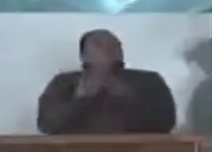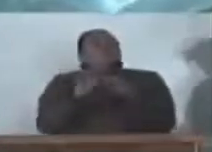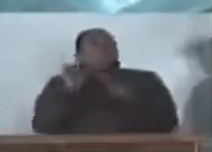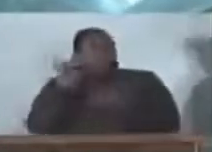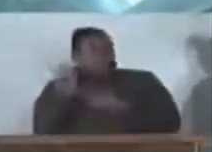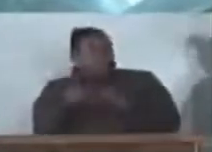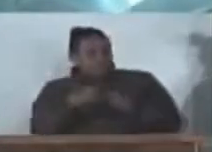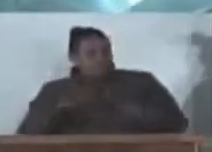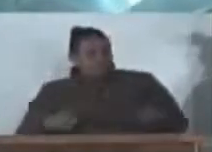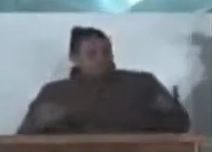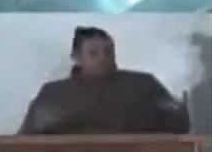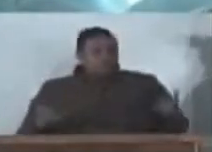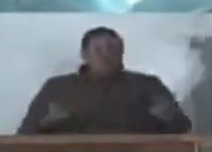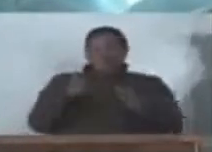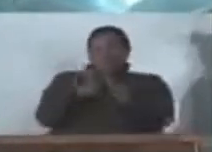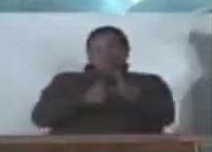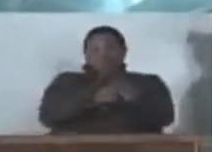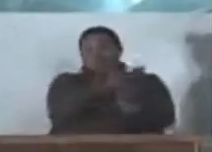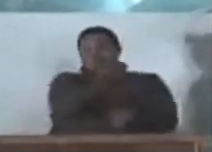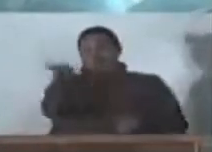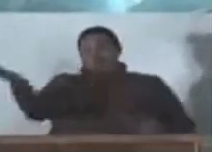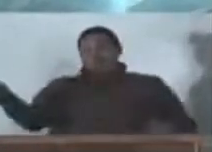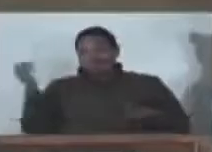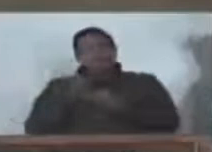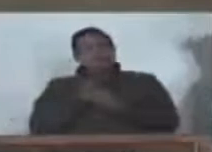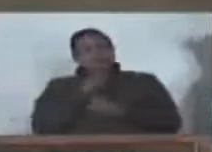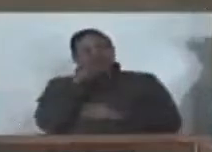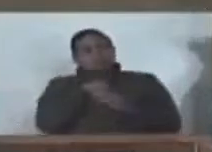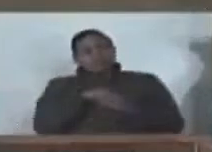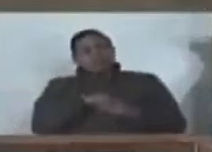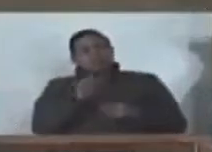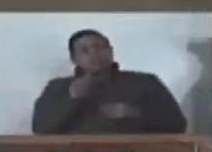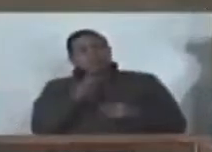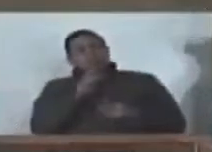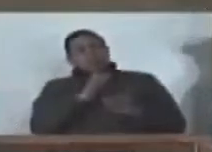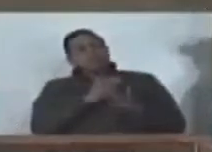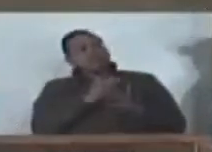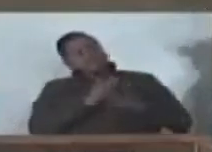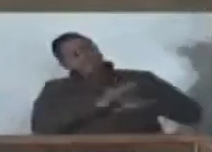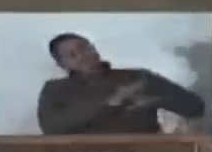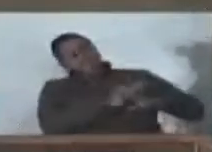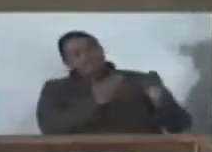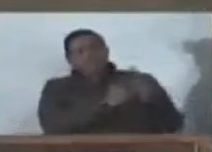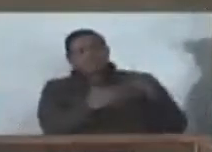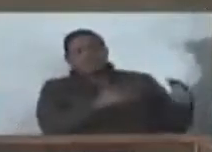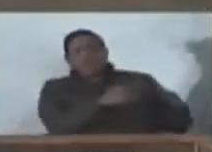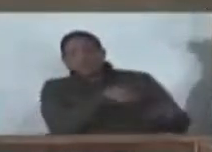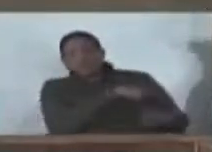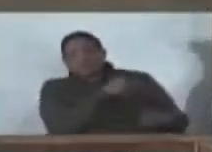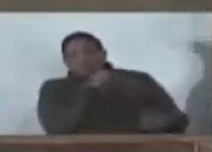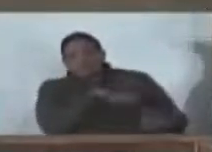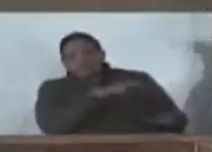today is that each of us has a part to play in ending gender-based violence. Each of us in